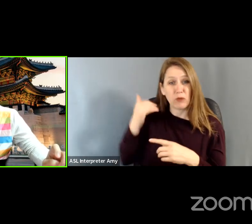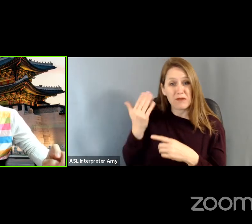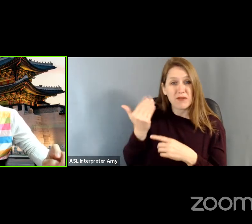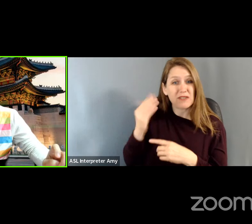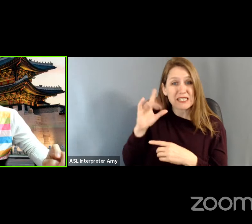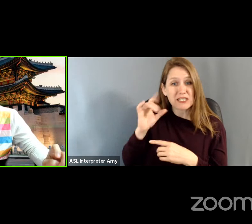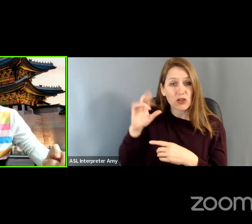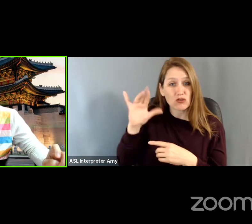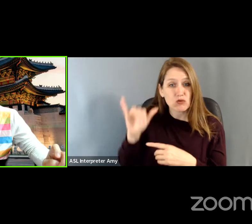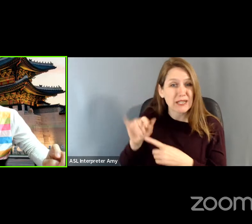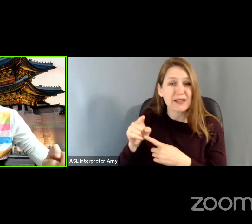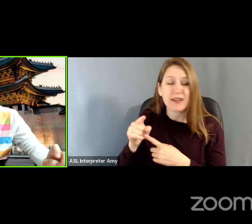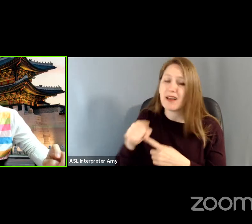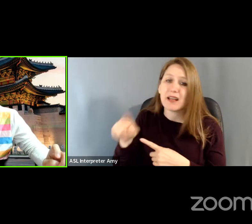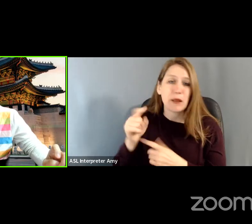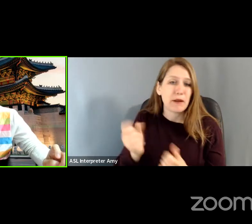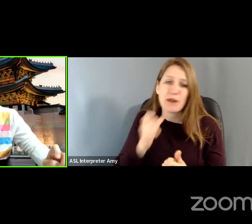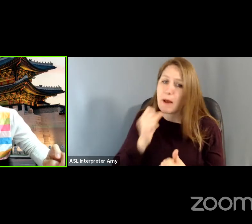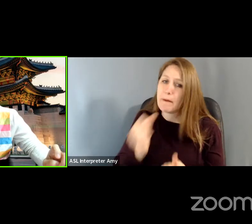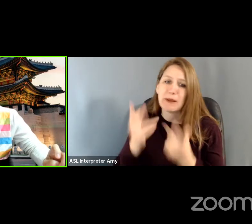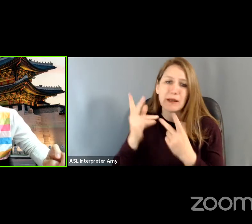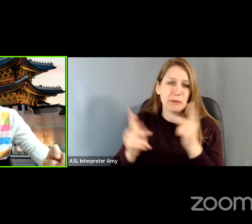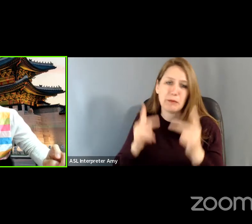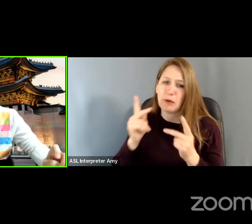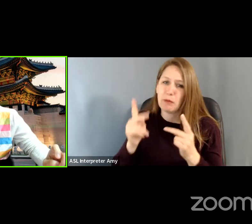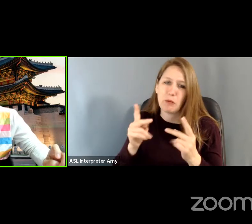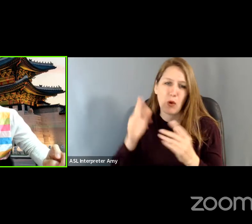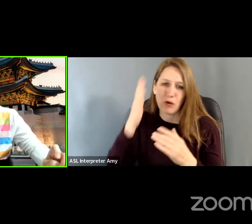will show you some image.